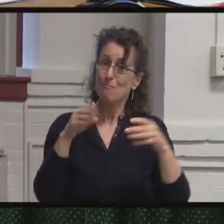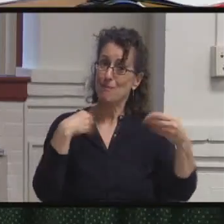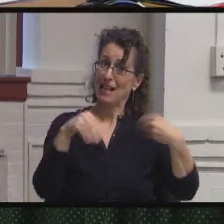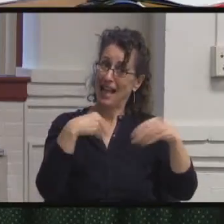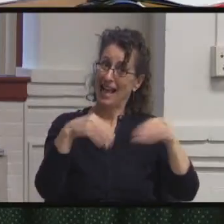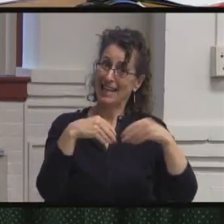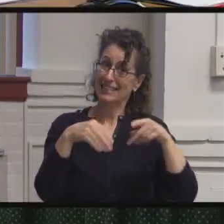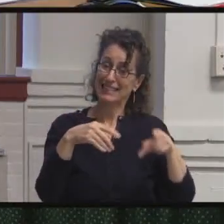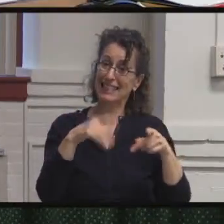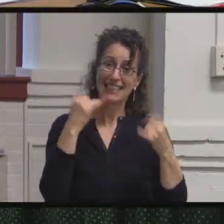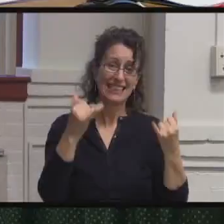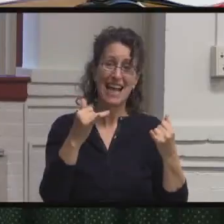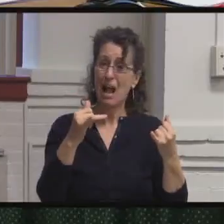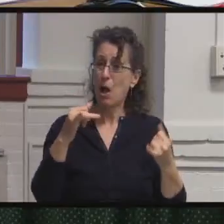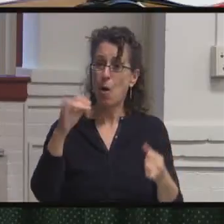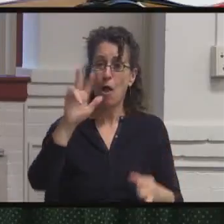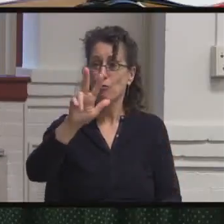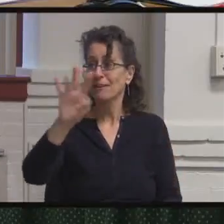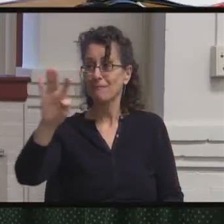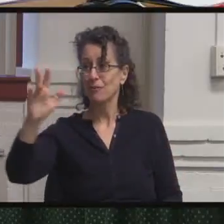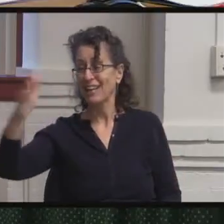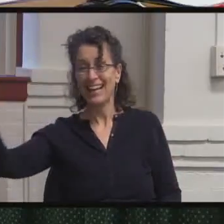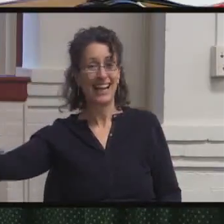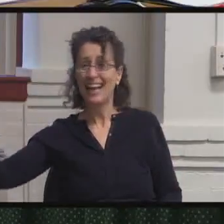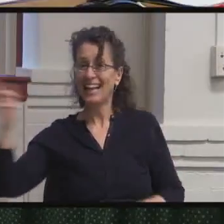That's true. That's what I heard. But if you stomp on it before you